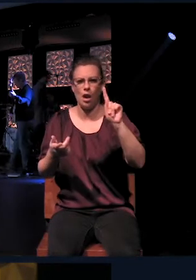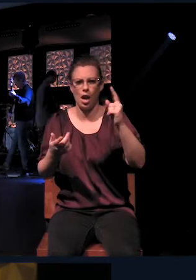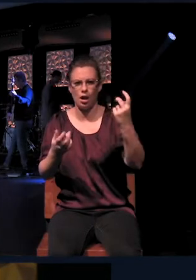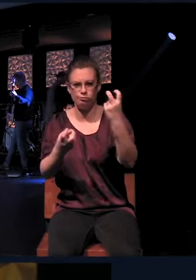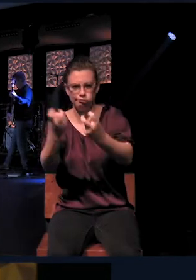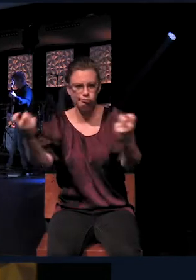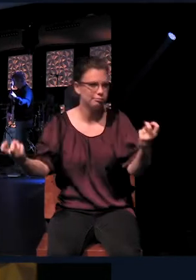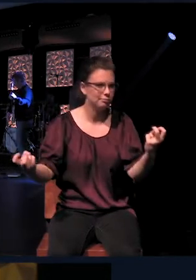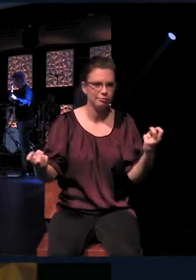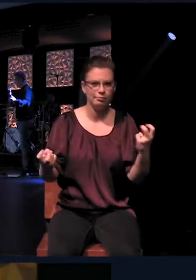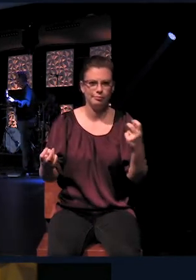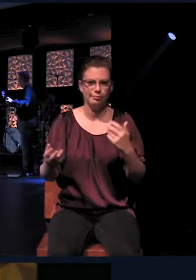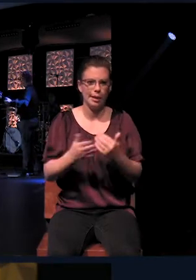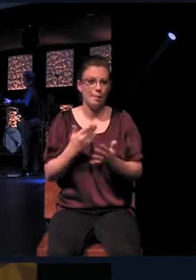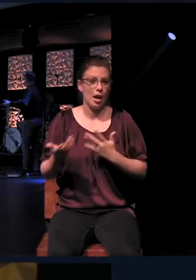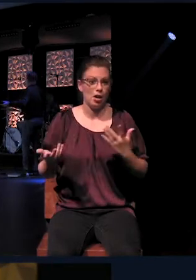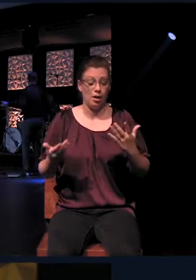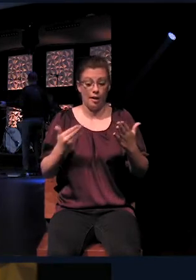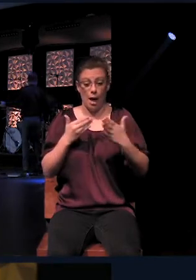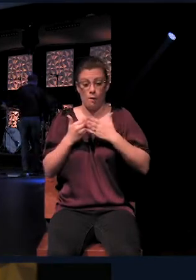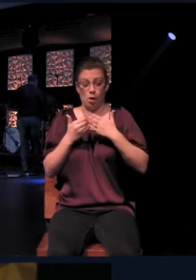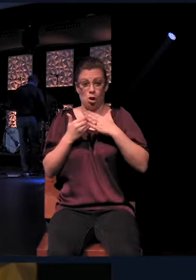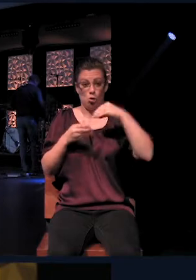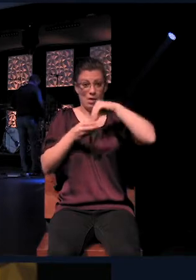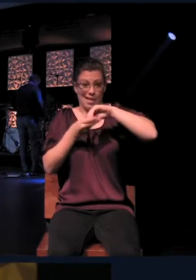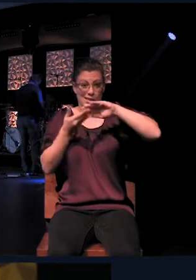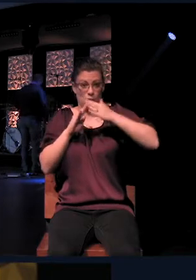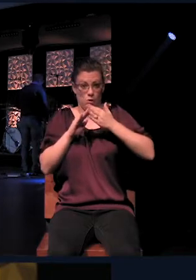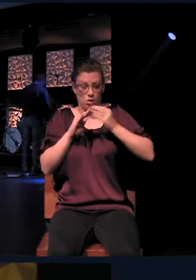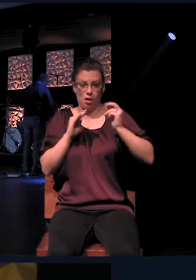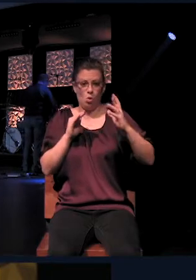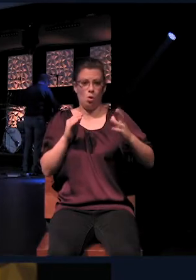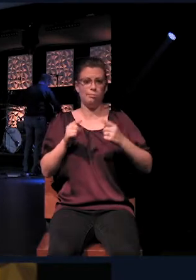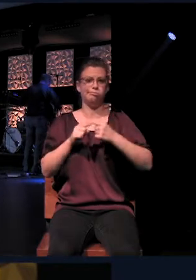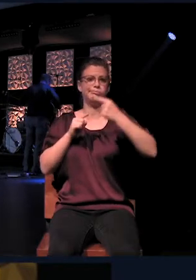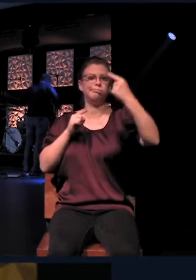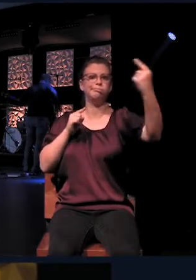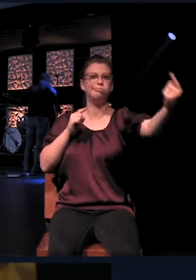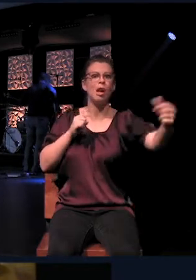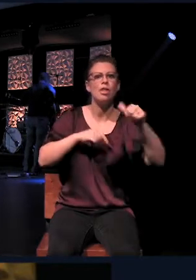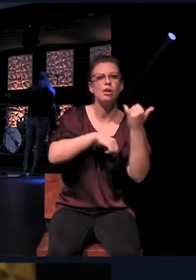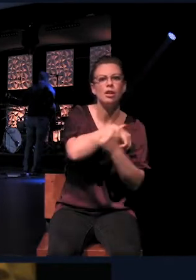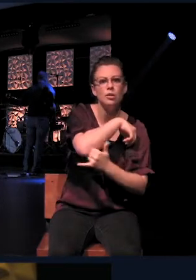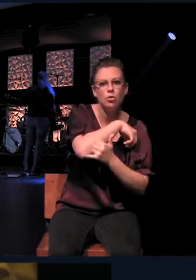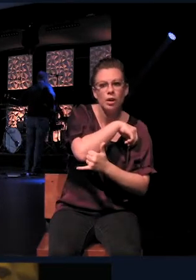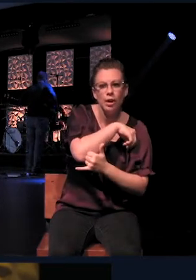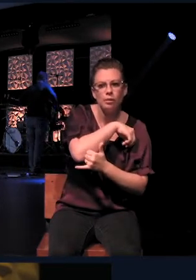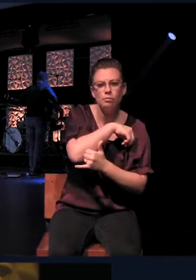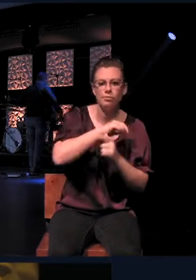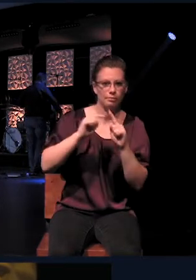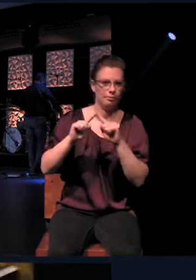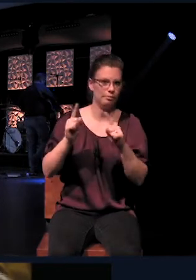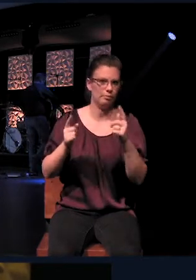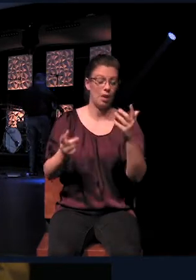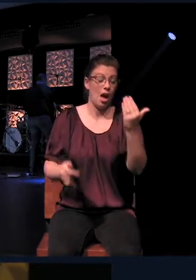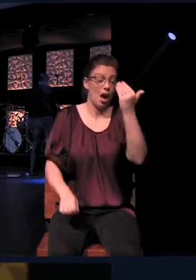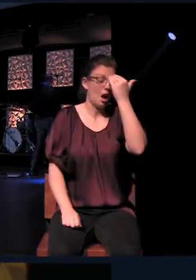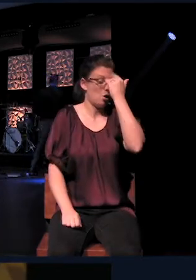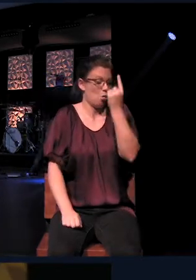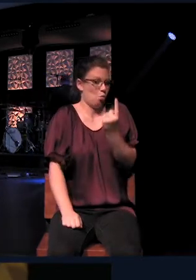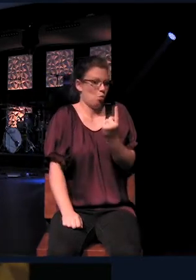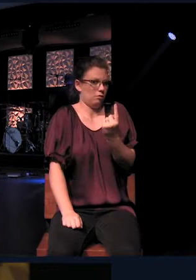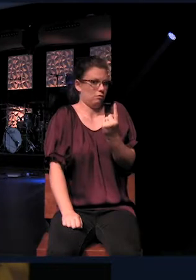nearby or across the seas, wherever it is, we just are so grateful that you're here. You know, one thing that I know, when we lift up the name of